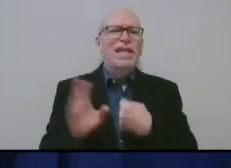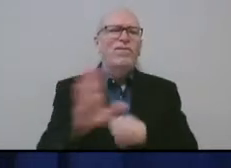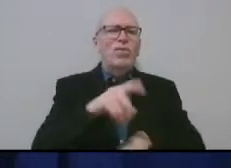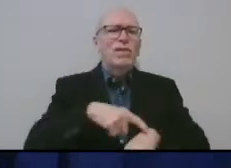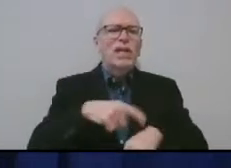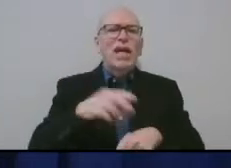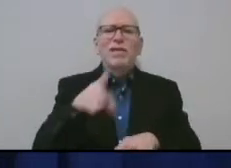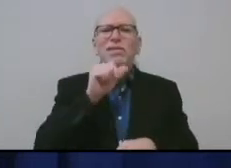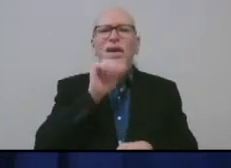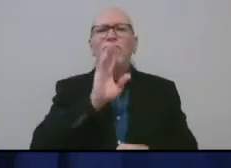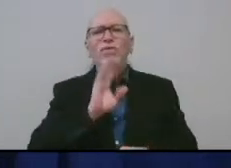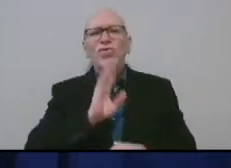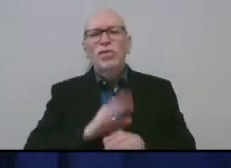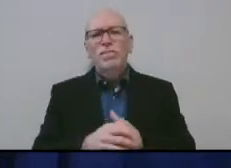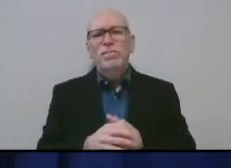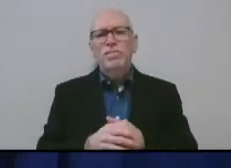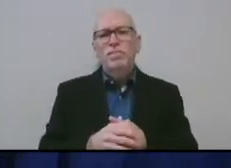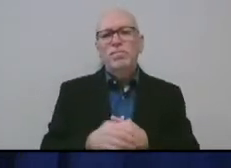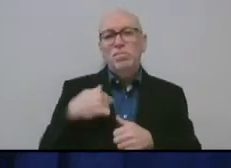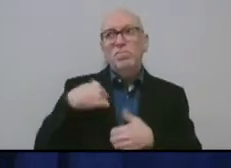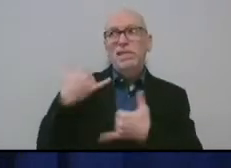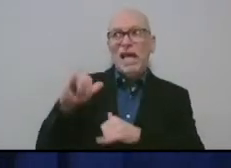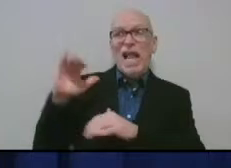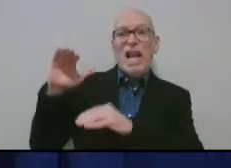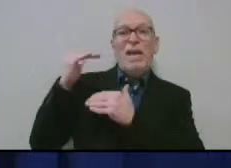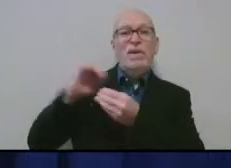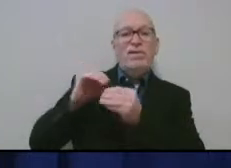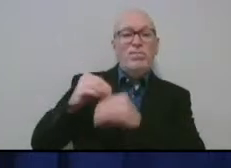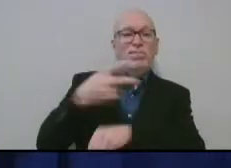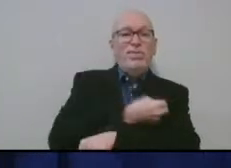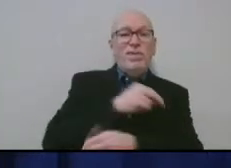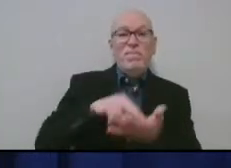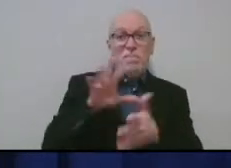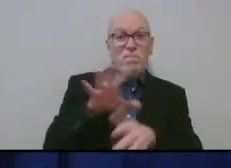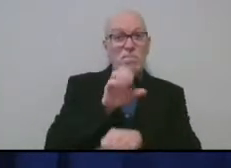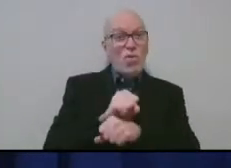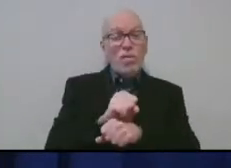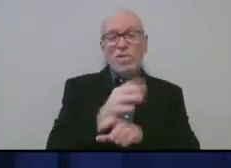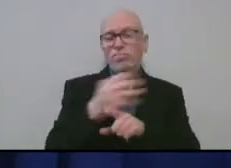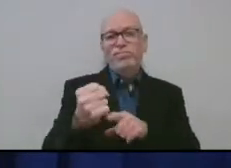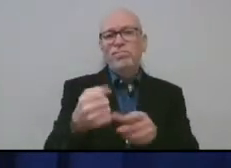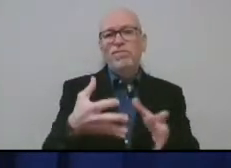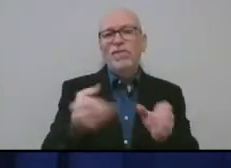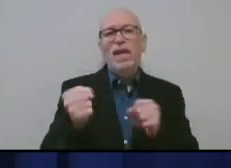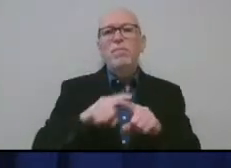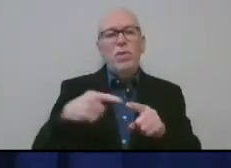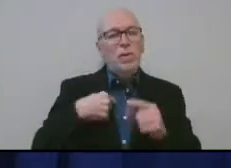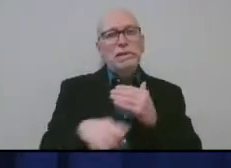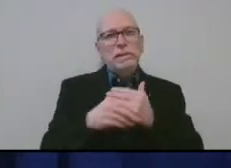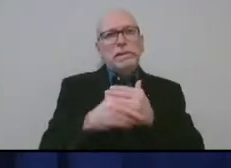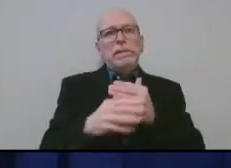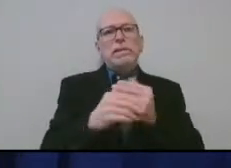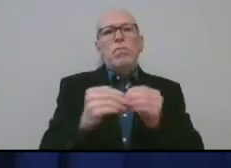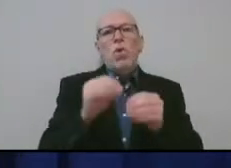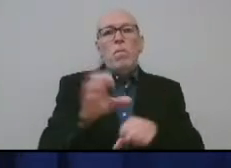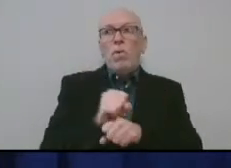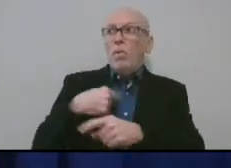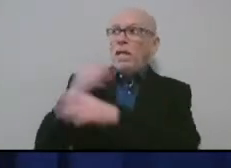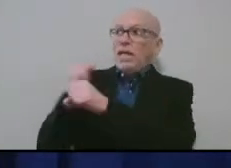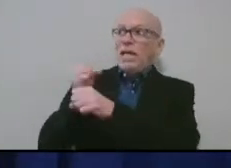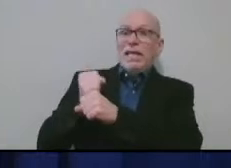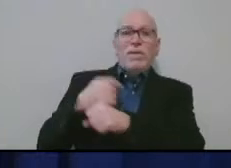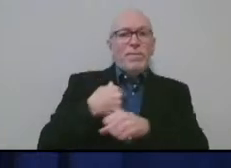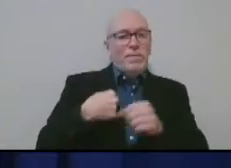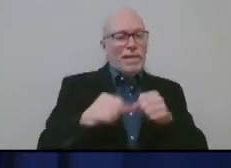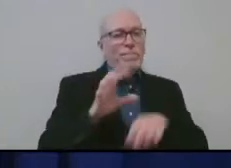frustration. Doses remain limited, so appointments do go quickly, but we are adding appointments as quickly as our supplies allow us